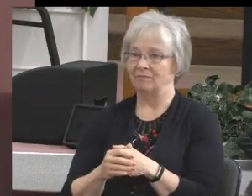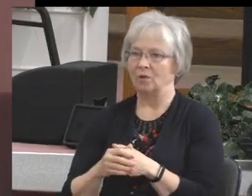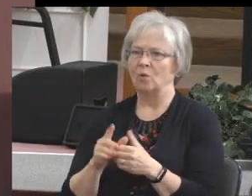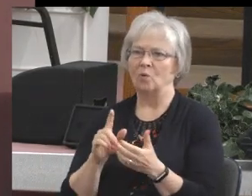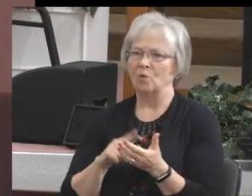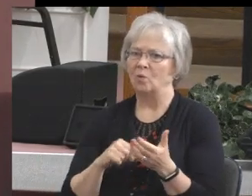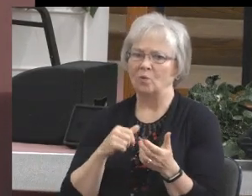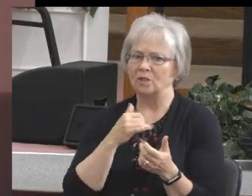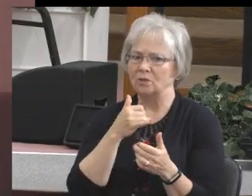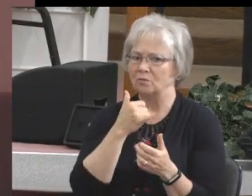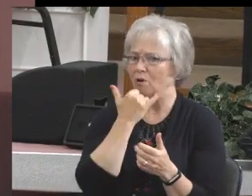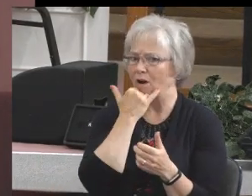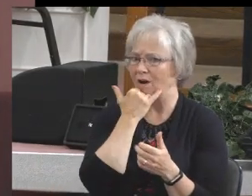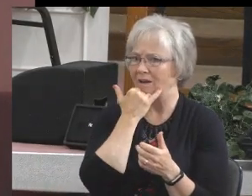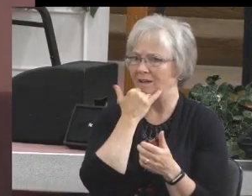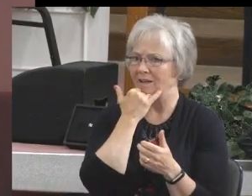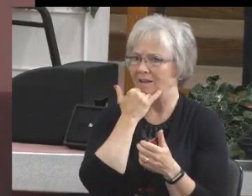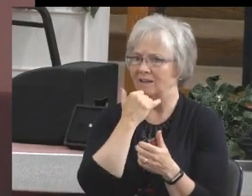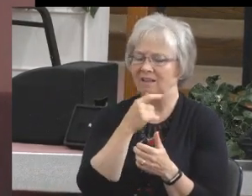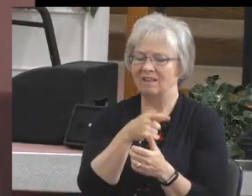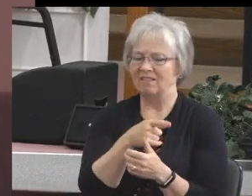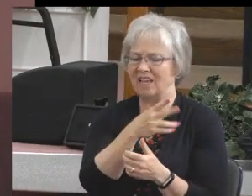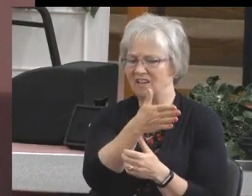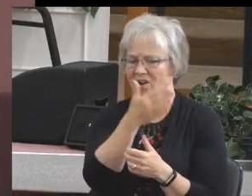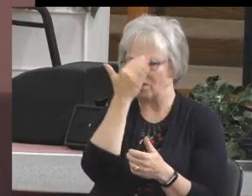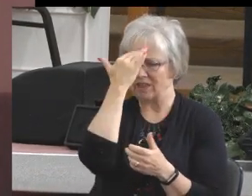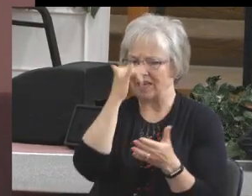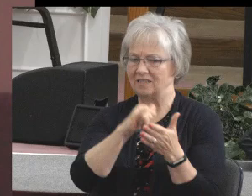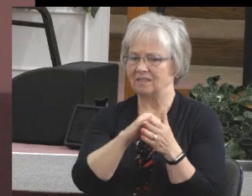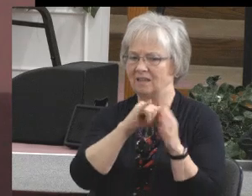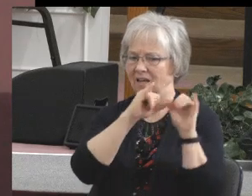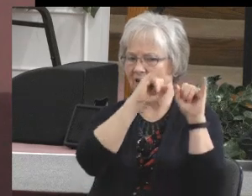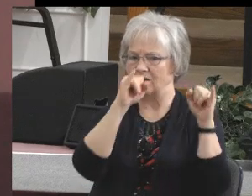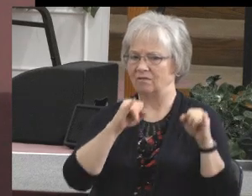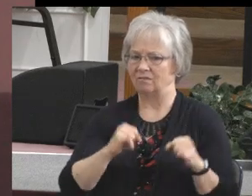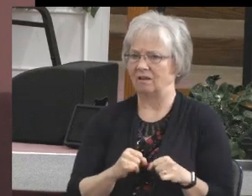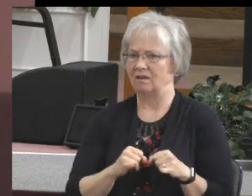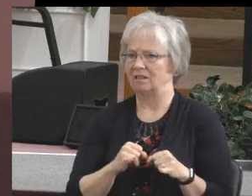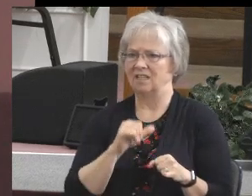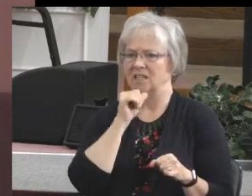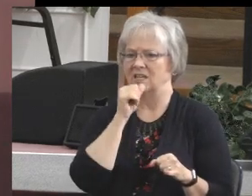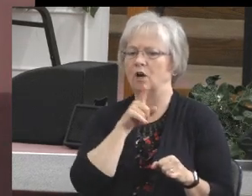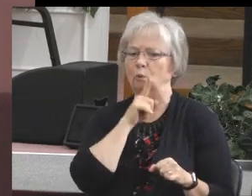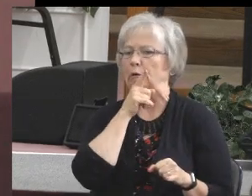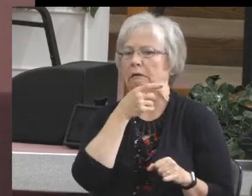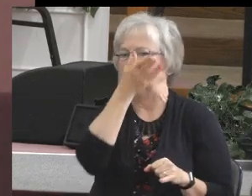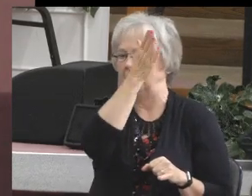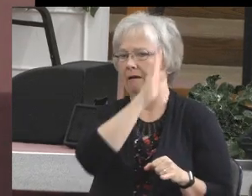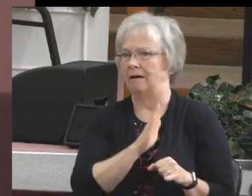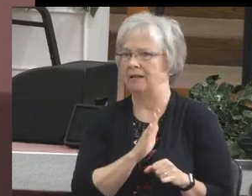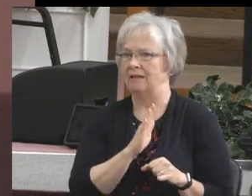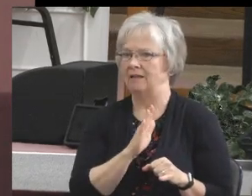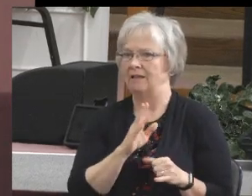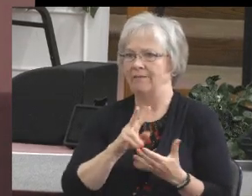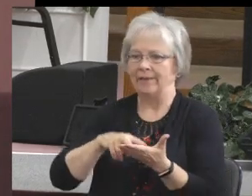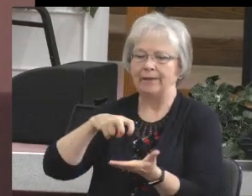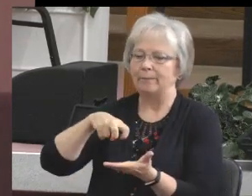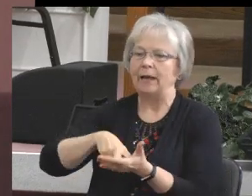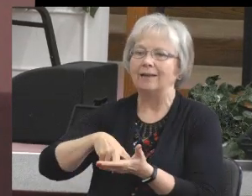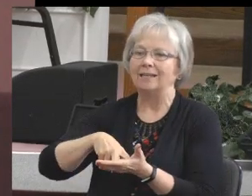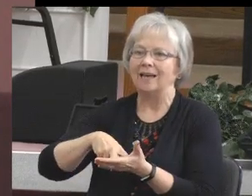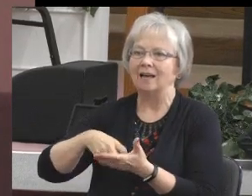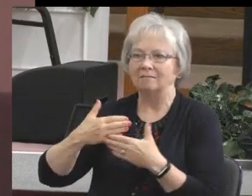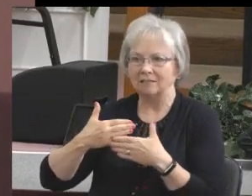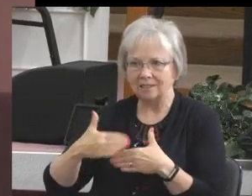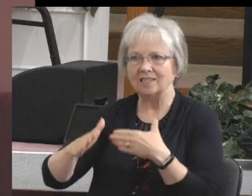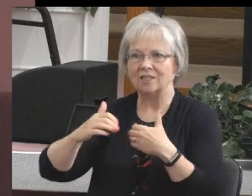know that isn't a God. It's a graven image. They can just bow down and live. I mean, they knew the punishment. They were going to